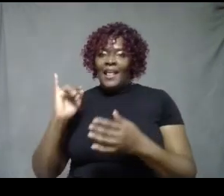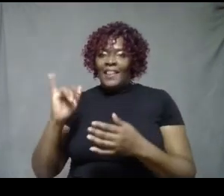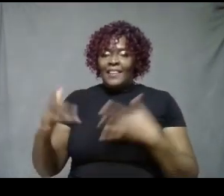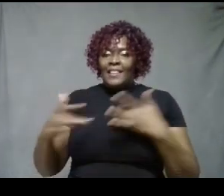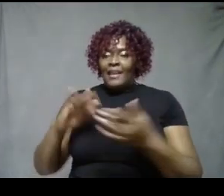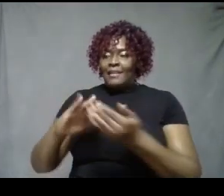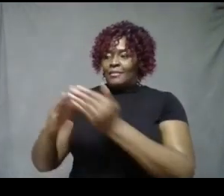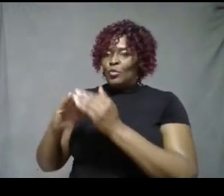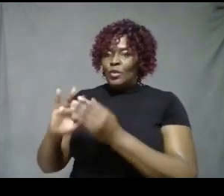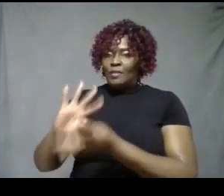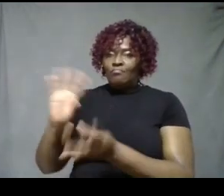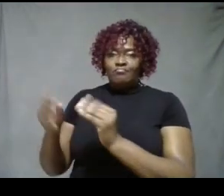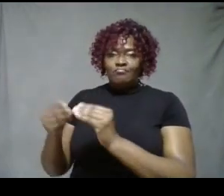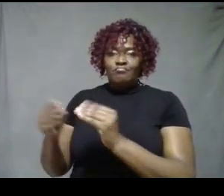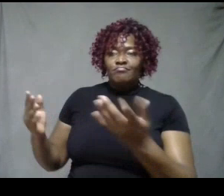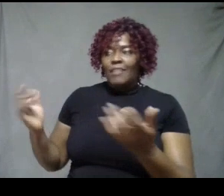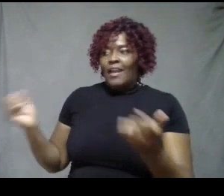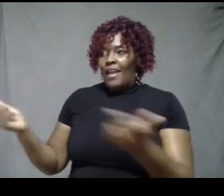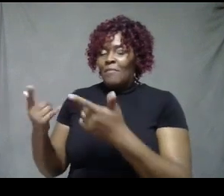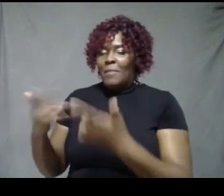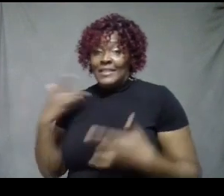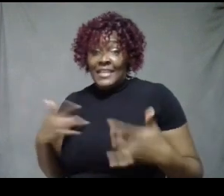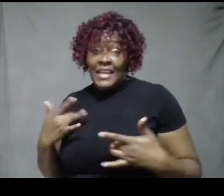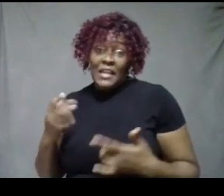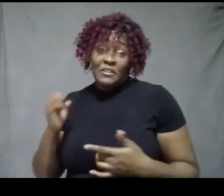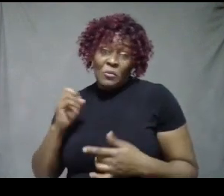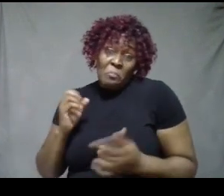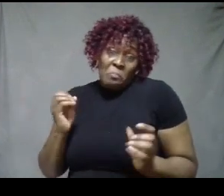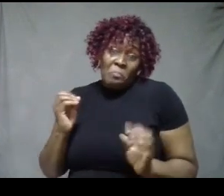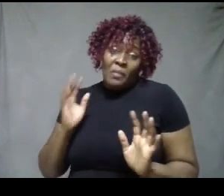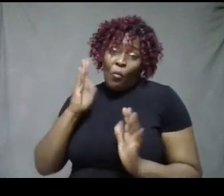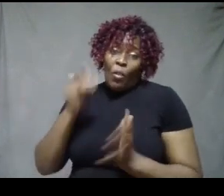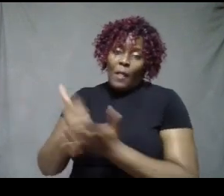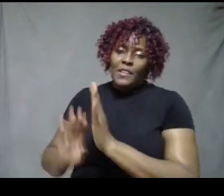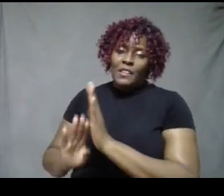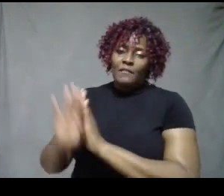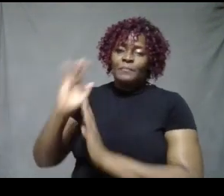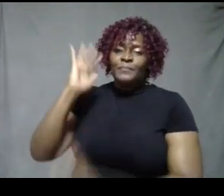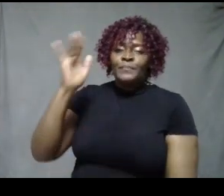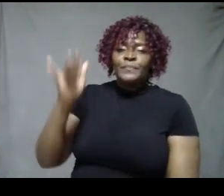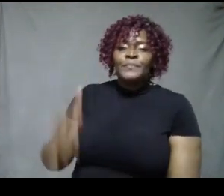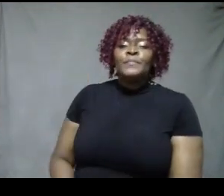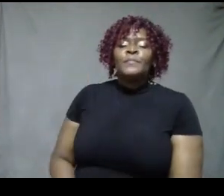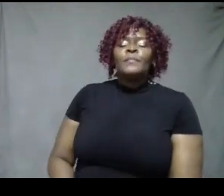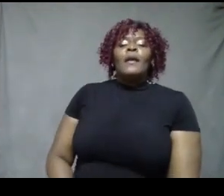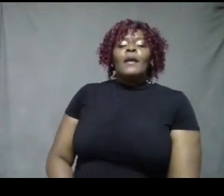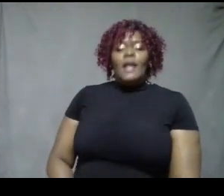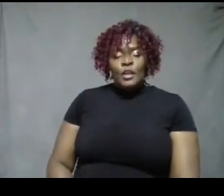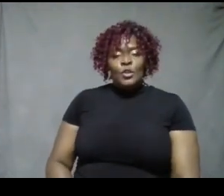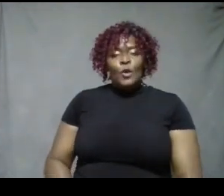the future. So to address your question, listen, we're completely understand